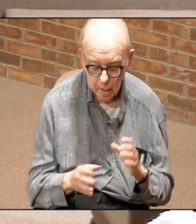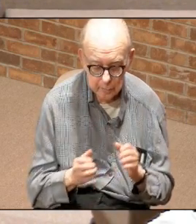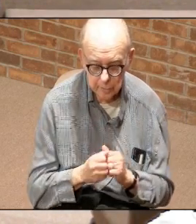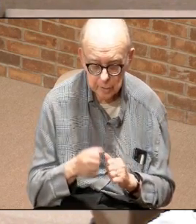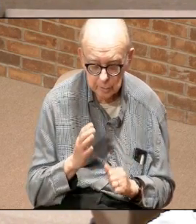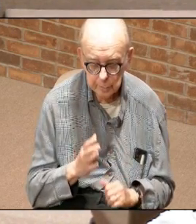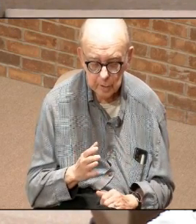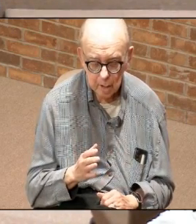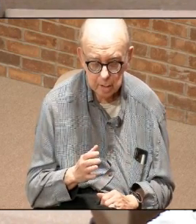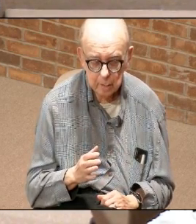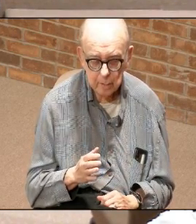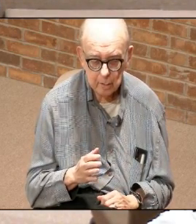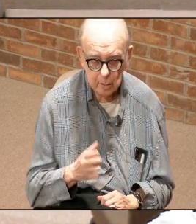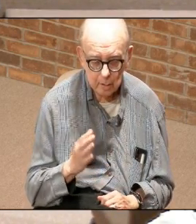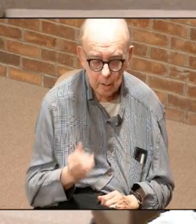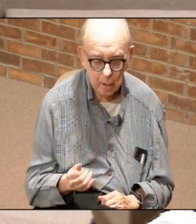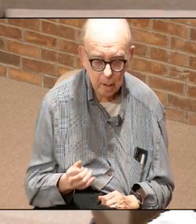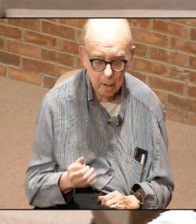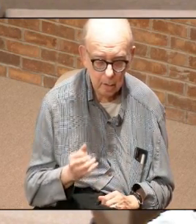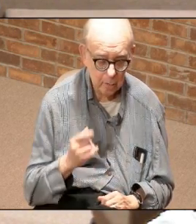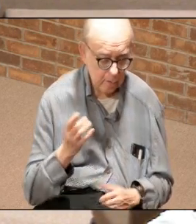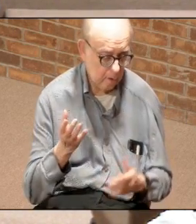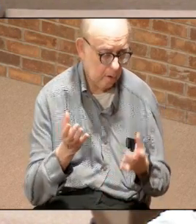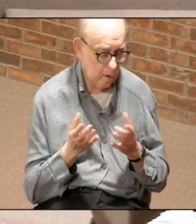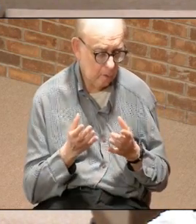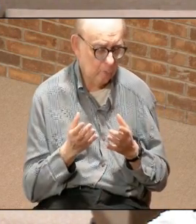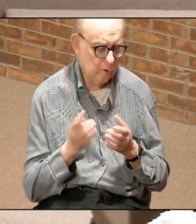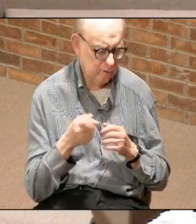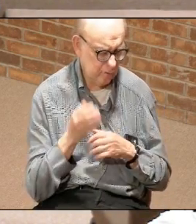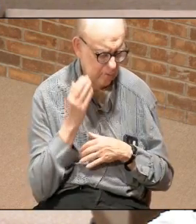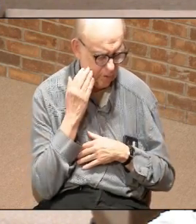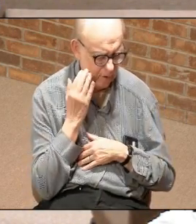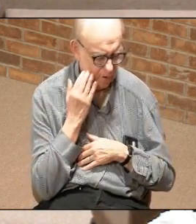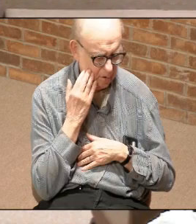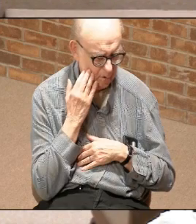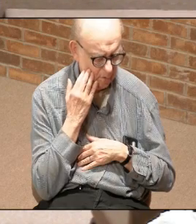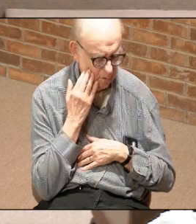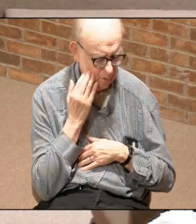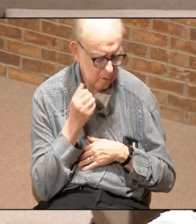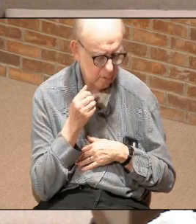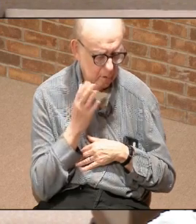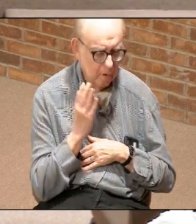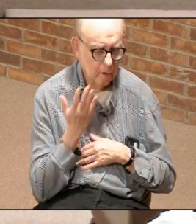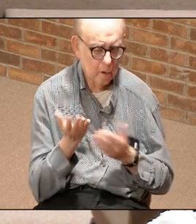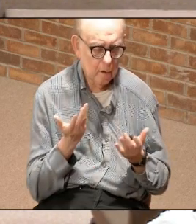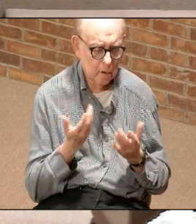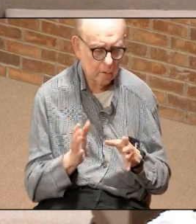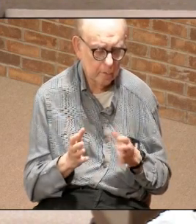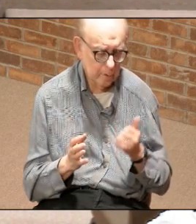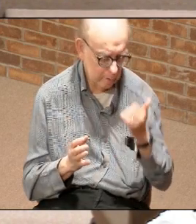God. Because he wants you to know. He does not want you to be